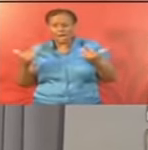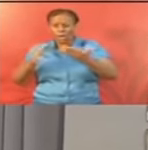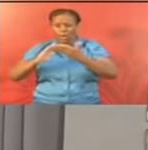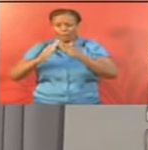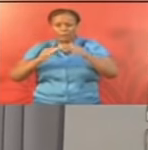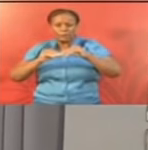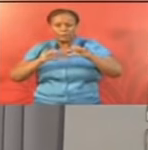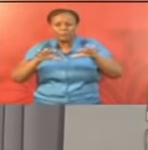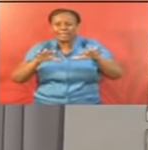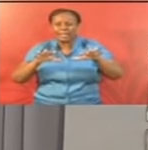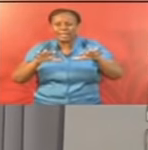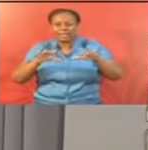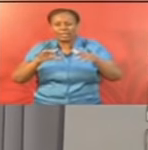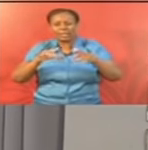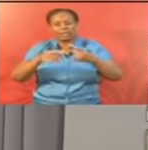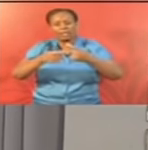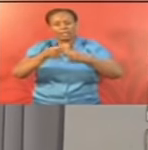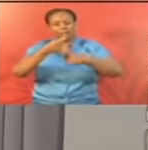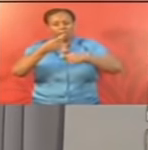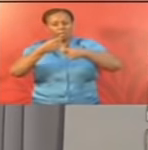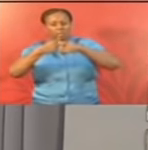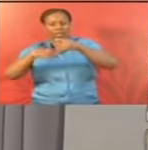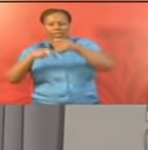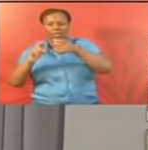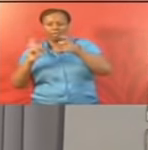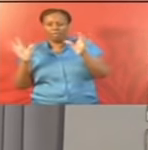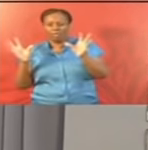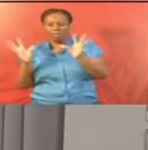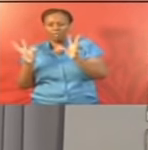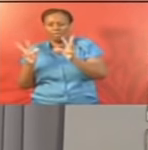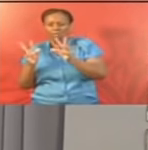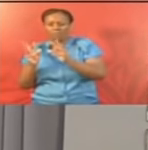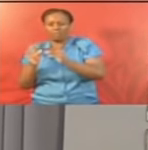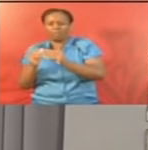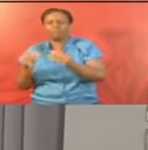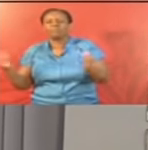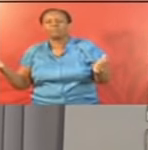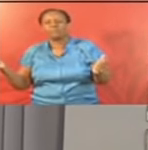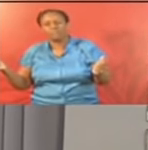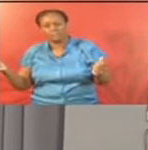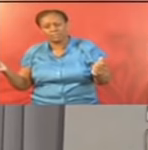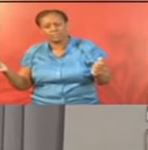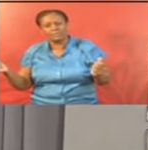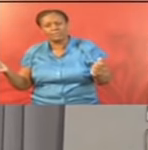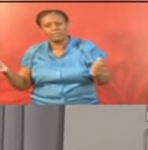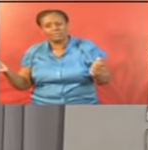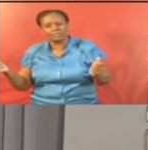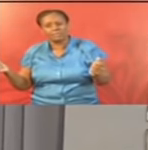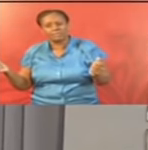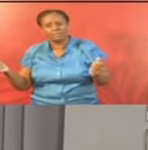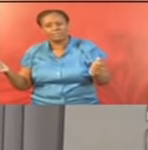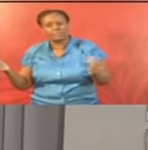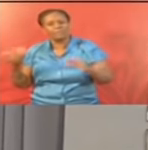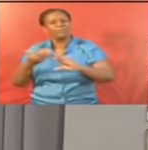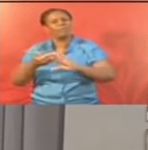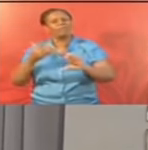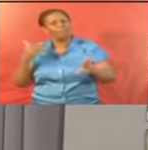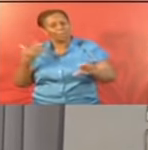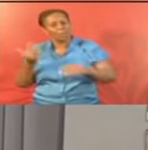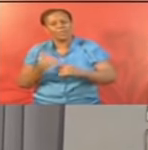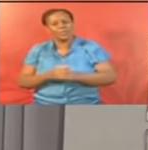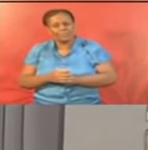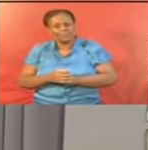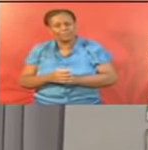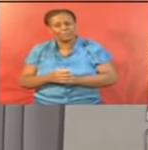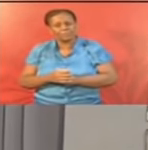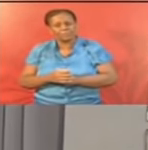to directly target and reach that same demographic, Julian, that you spoke about. We are using the platforms